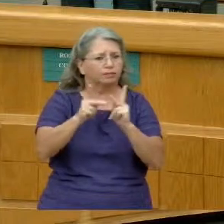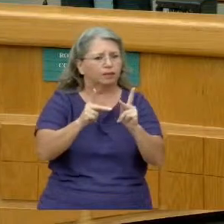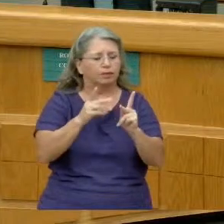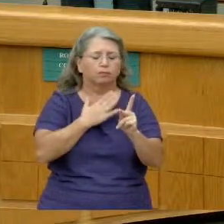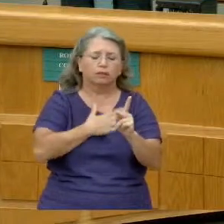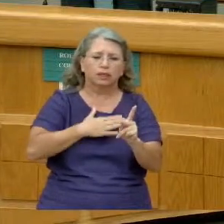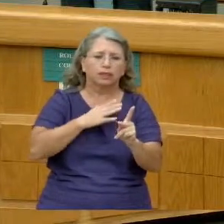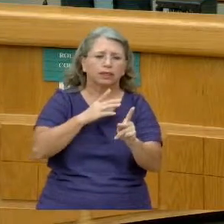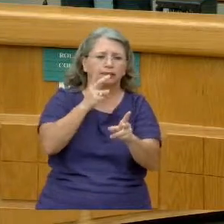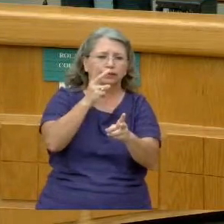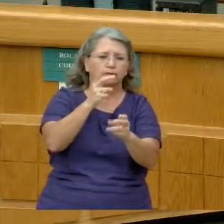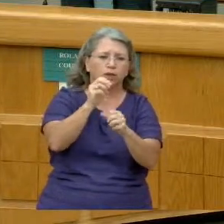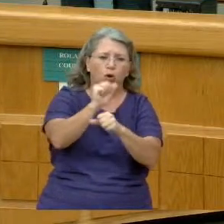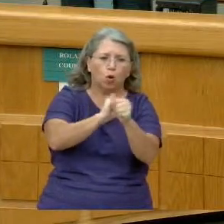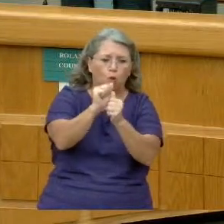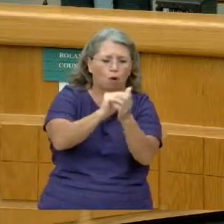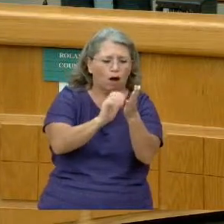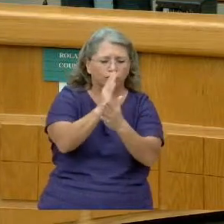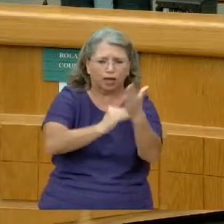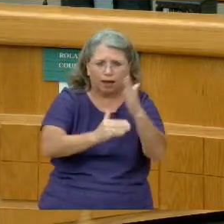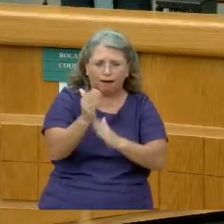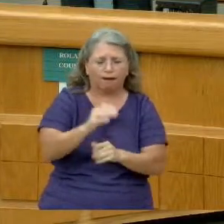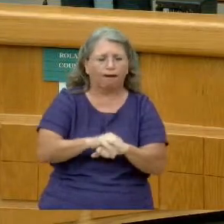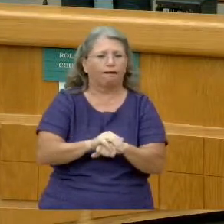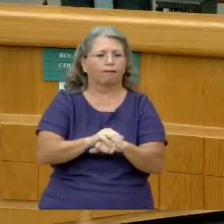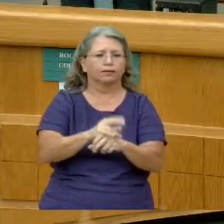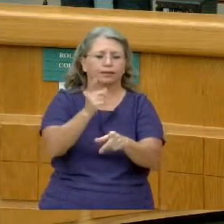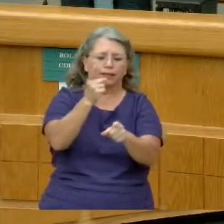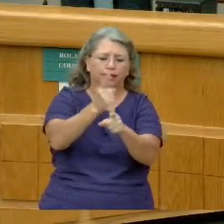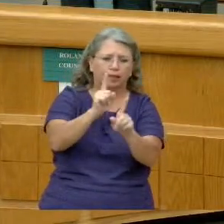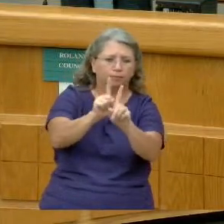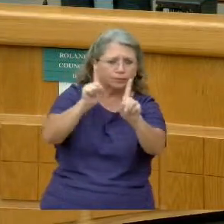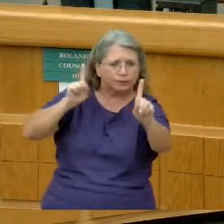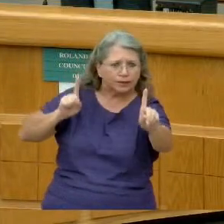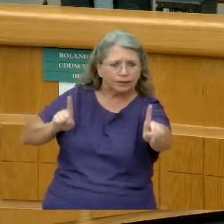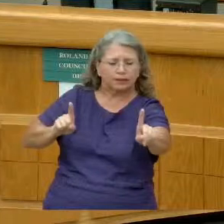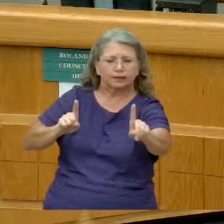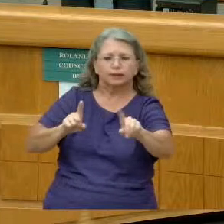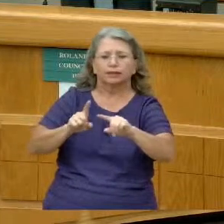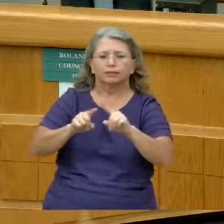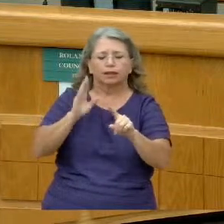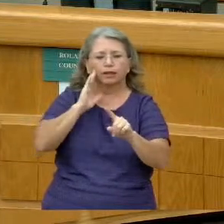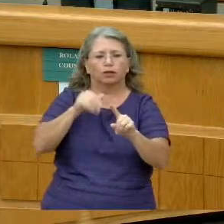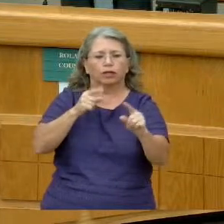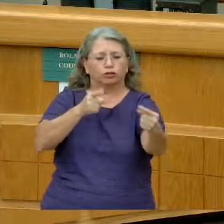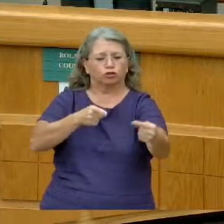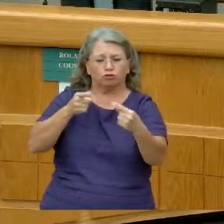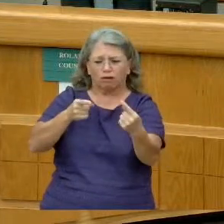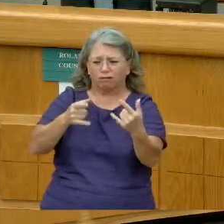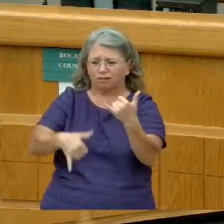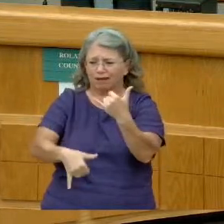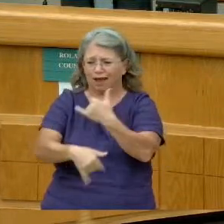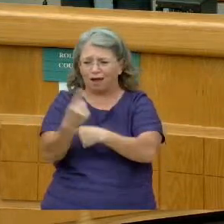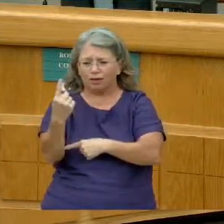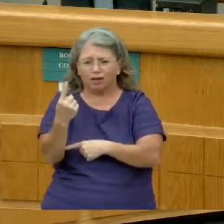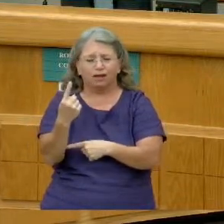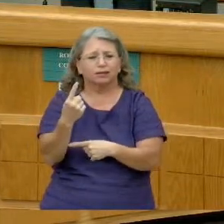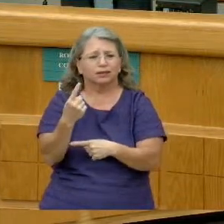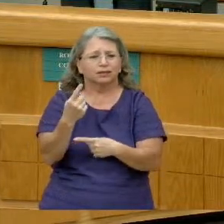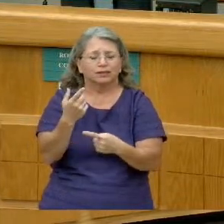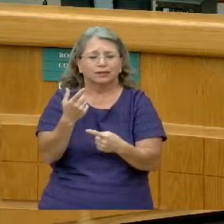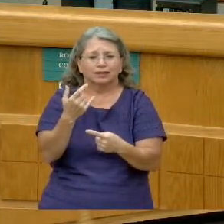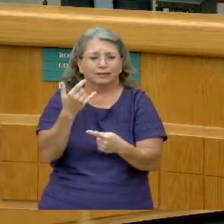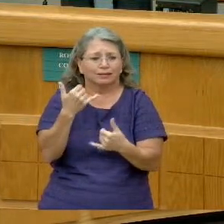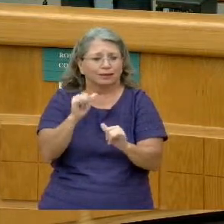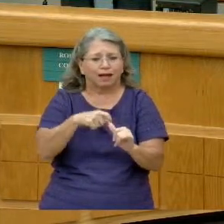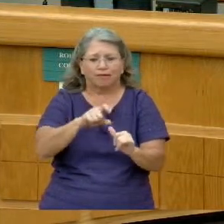distancing. The struggle that we face today is adhering to these changes and working in continued unison.